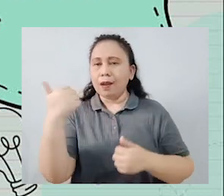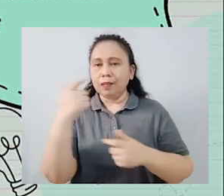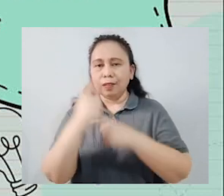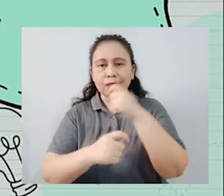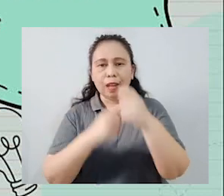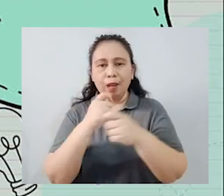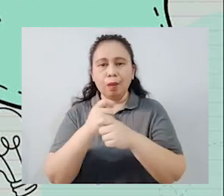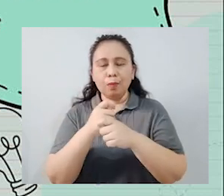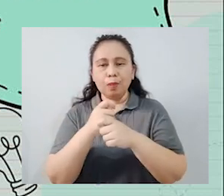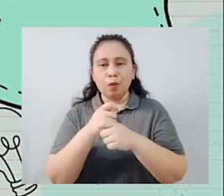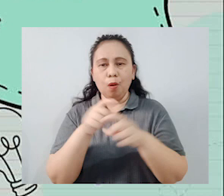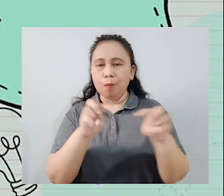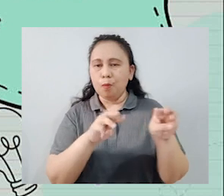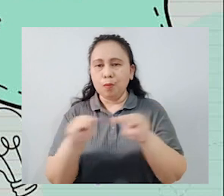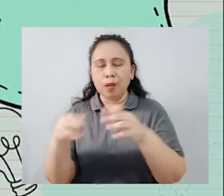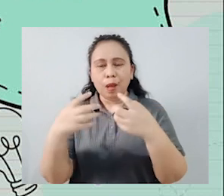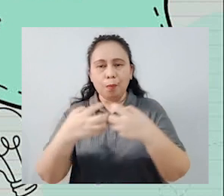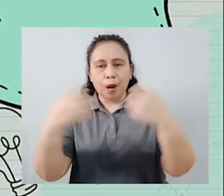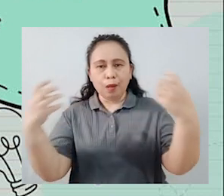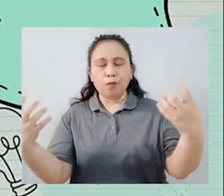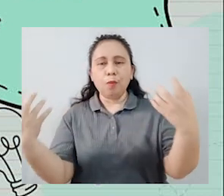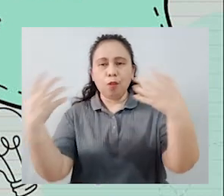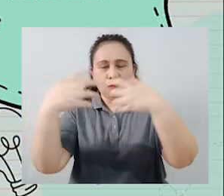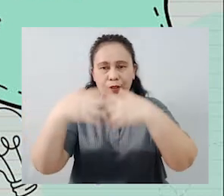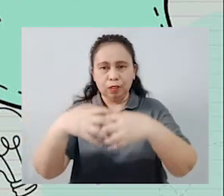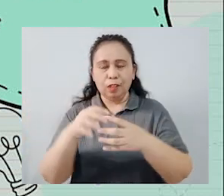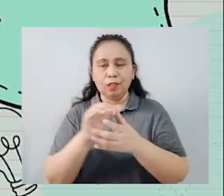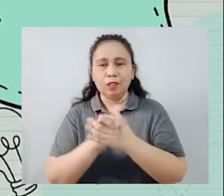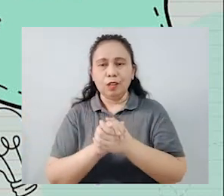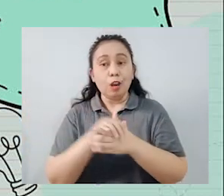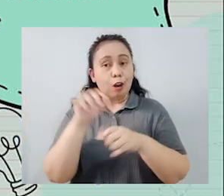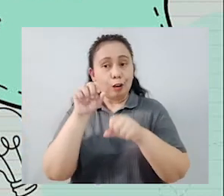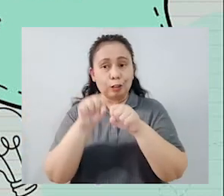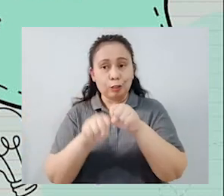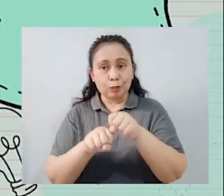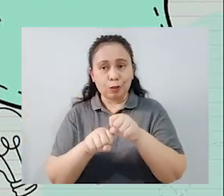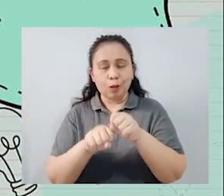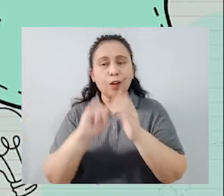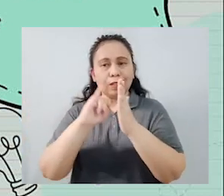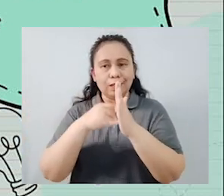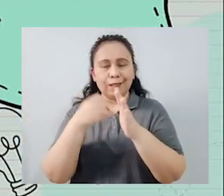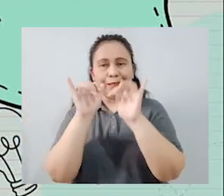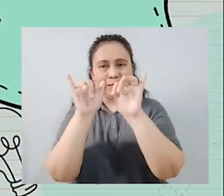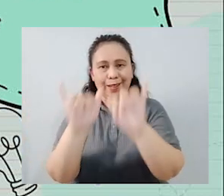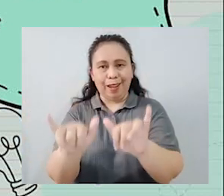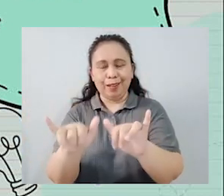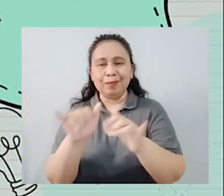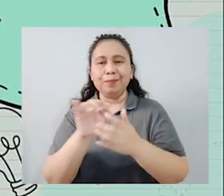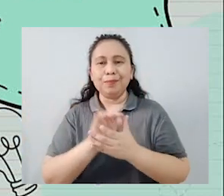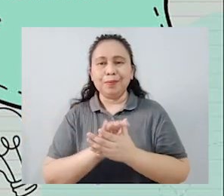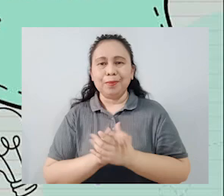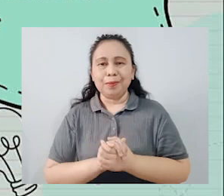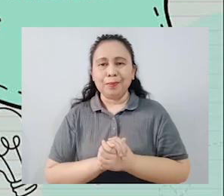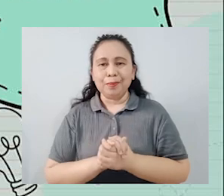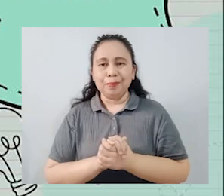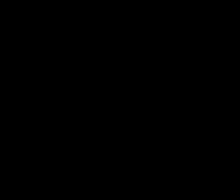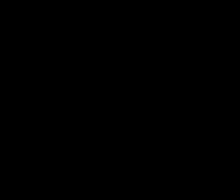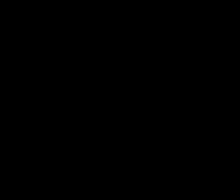plate movements apart from convergence. So don't change the channel and we will be right back.